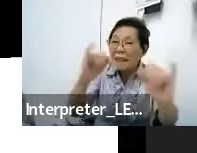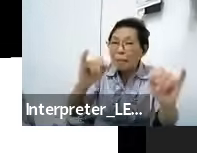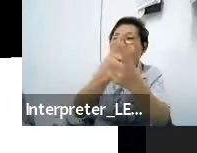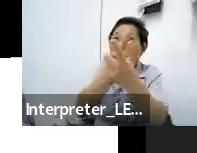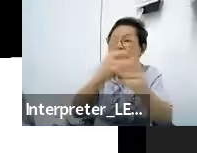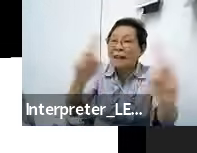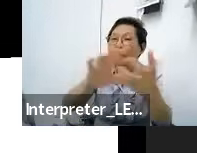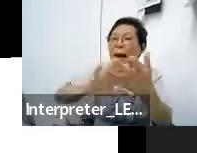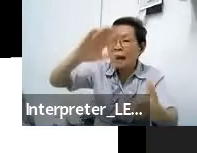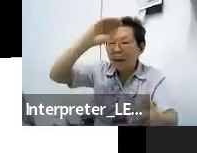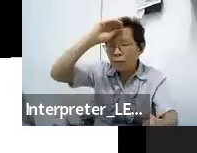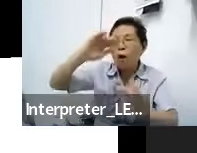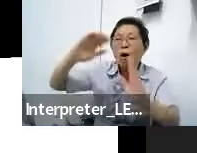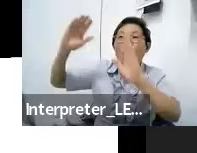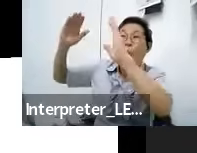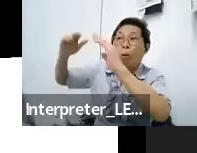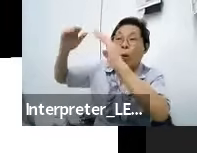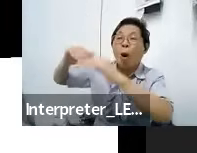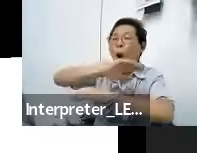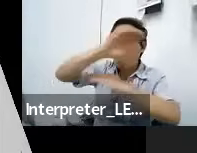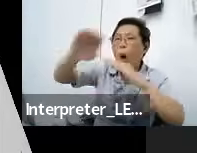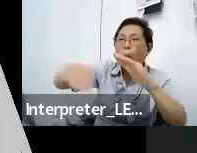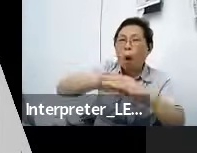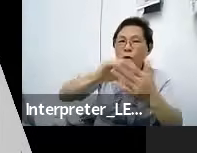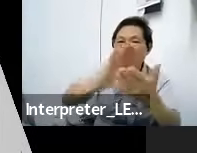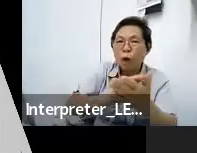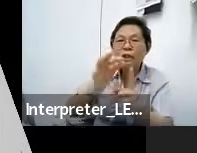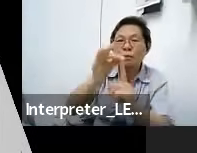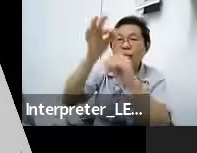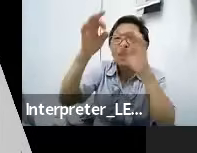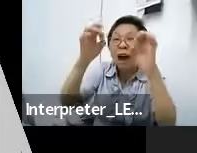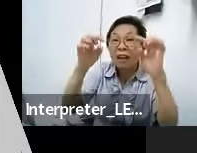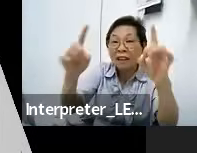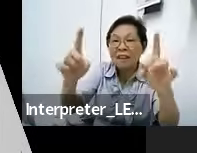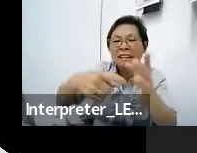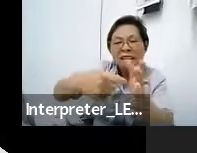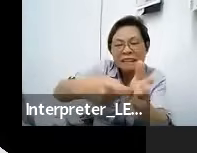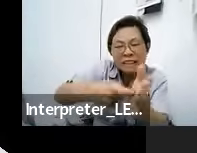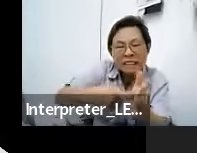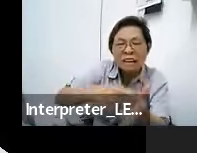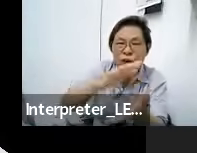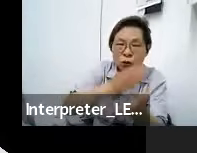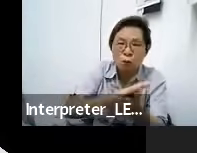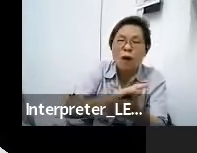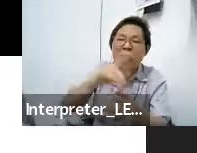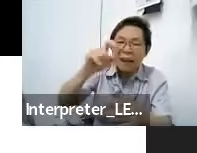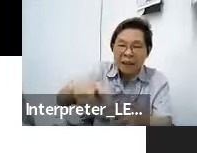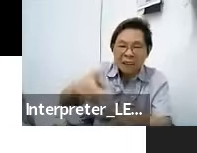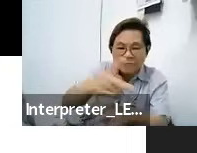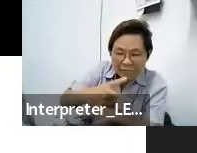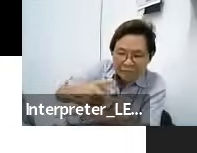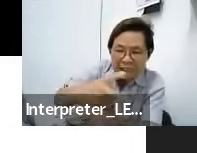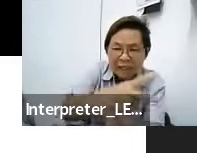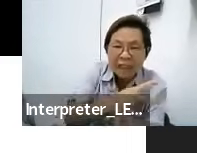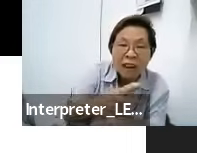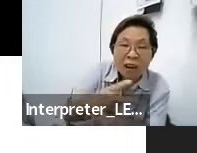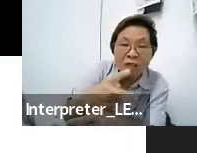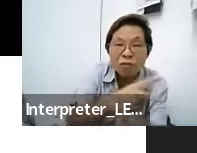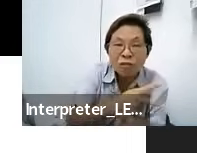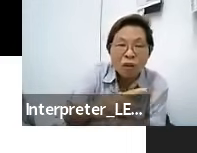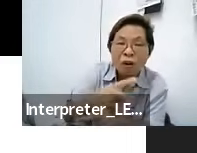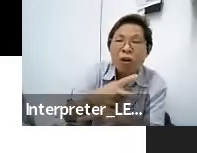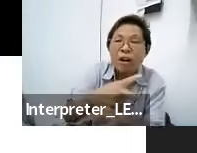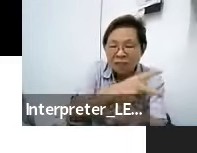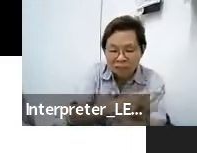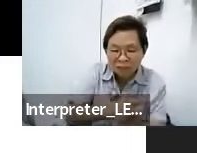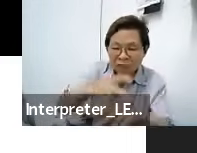should have some sort of a SENCO special educational needs coordinator who can look after the well-being of